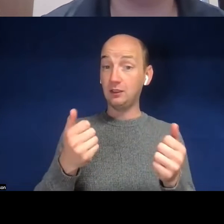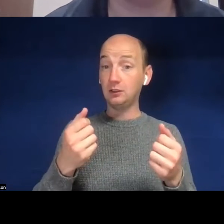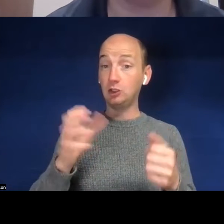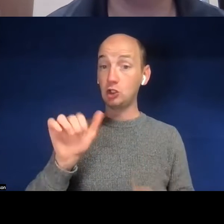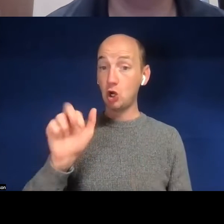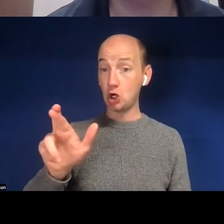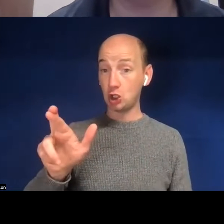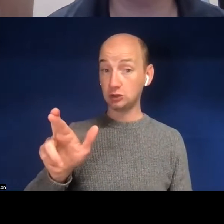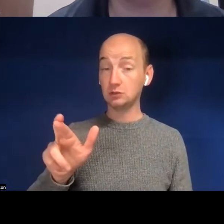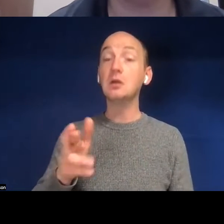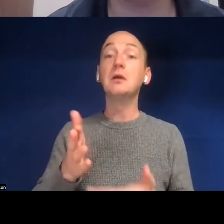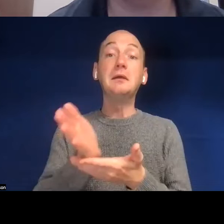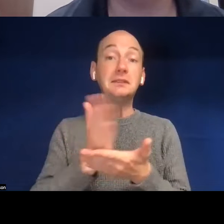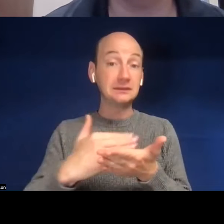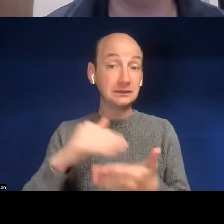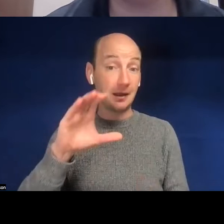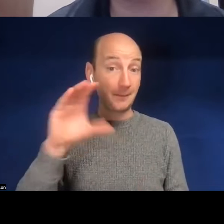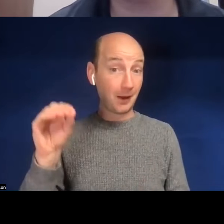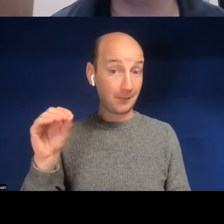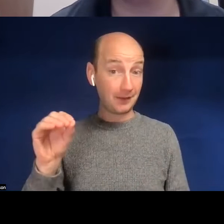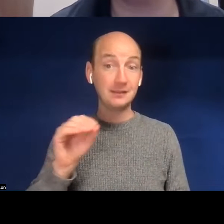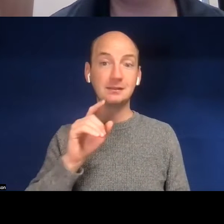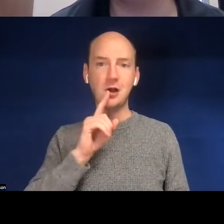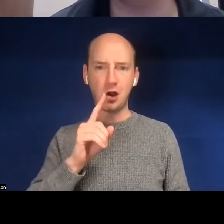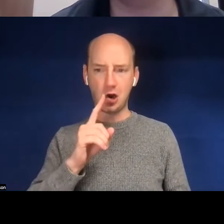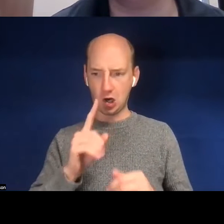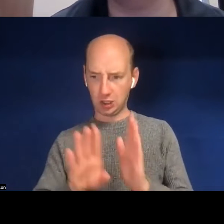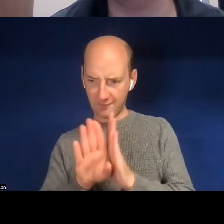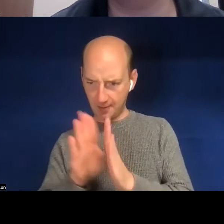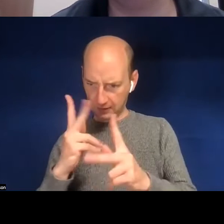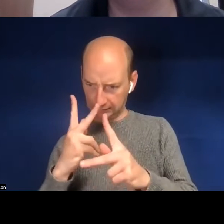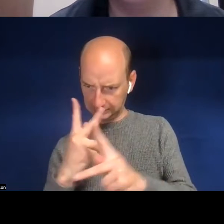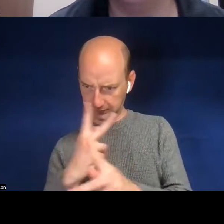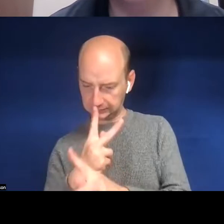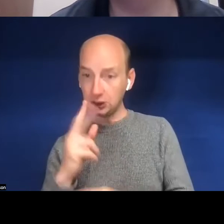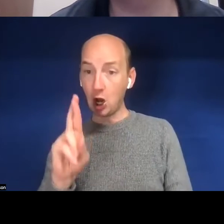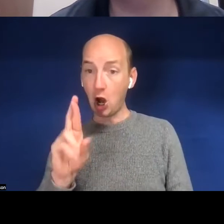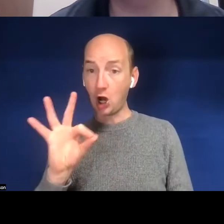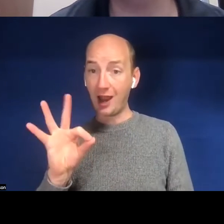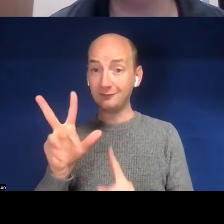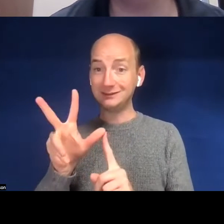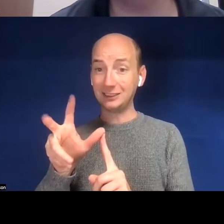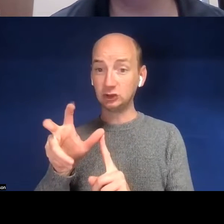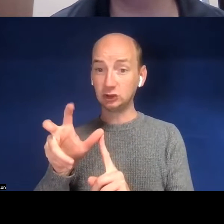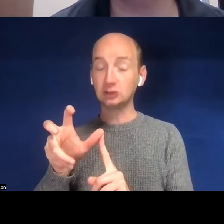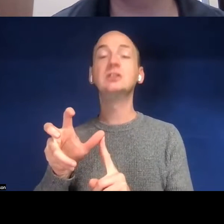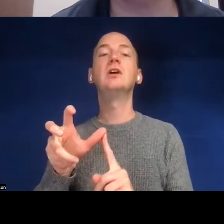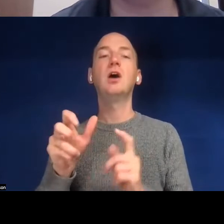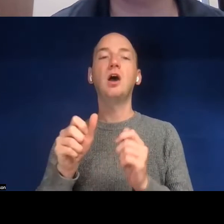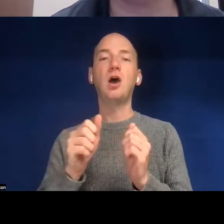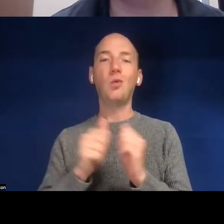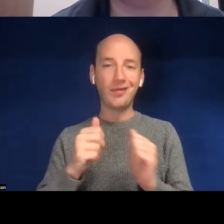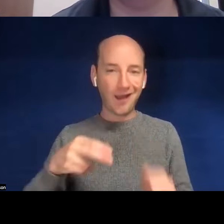RF sensors that can generate high resolution point clouds. And this is really just